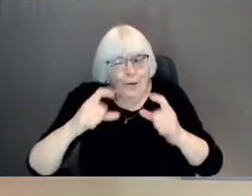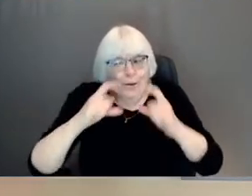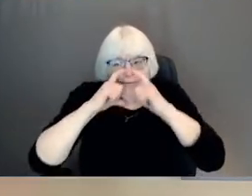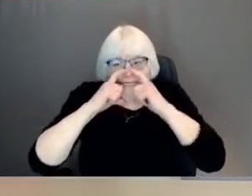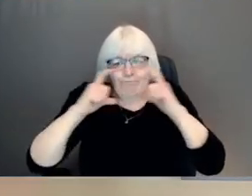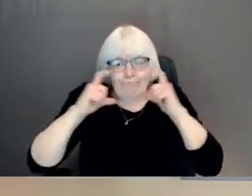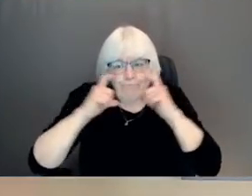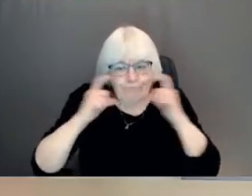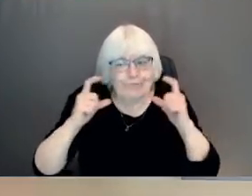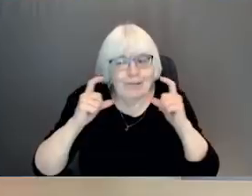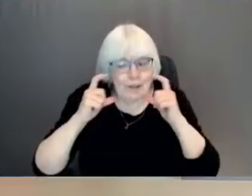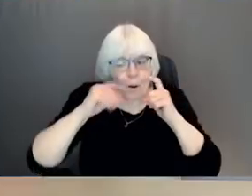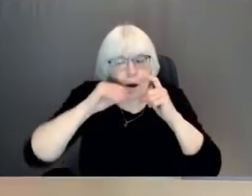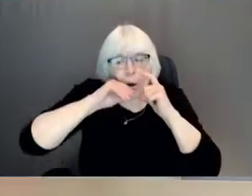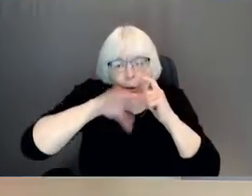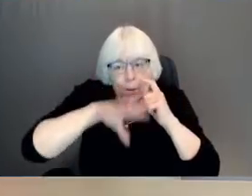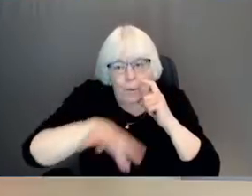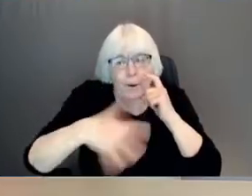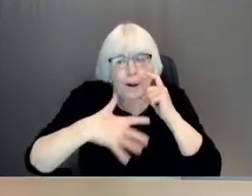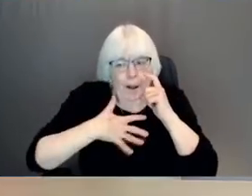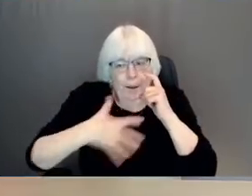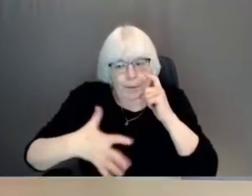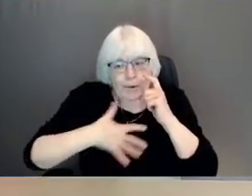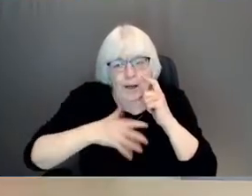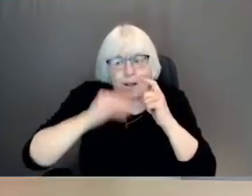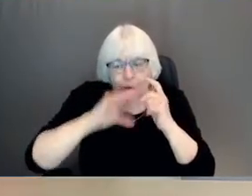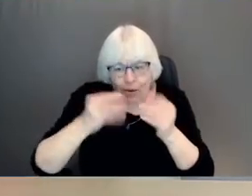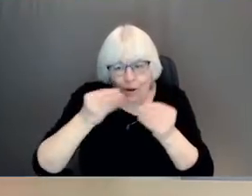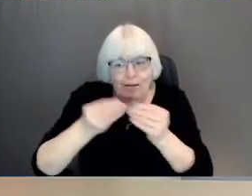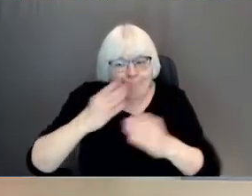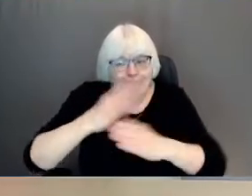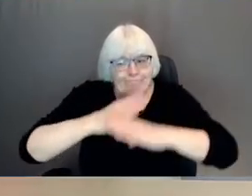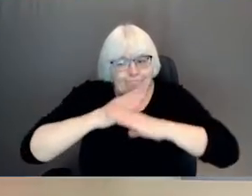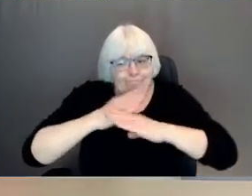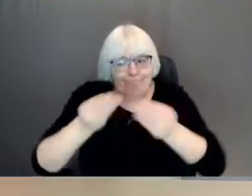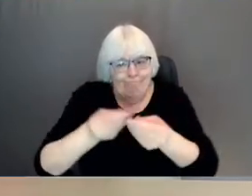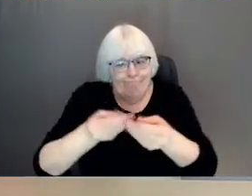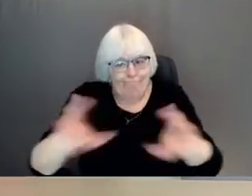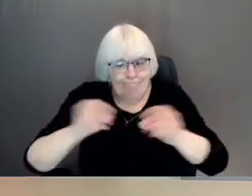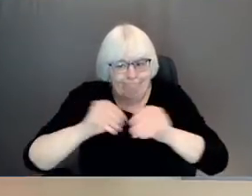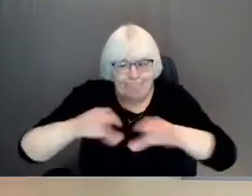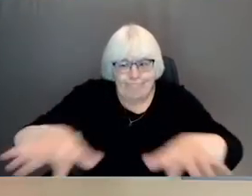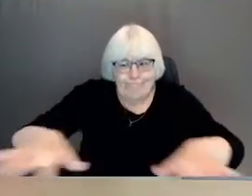Please refer to the Provincial website for information on how to correctly wear a mask.